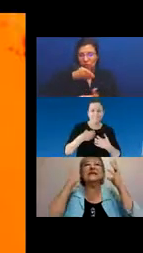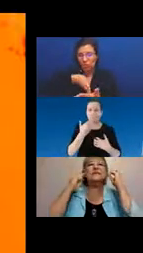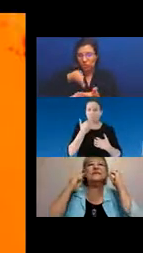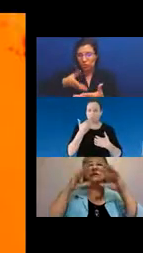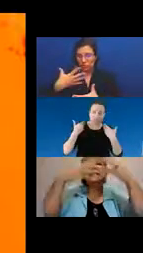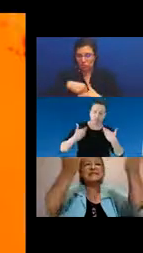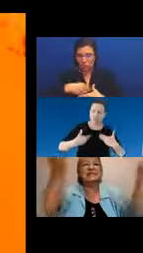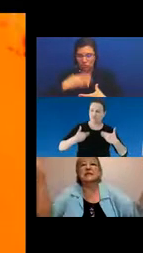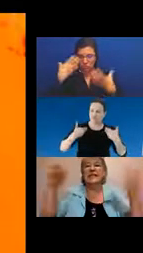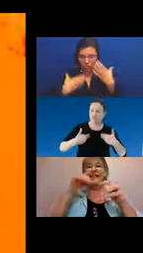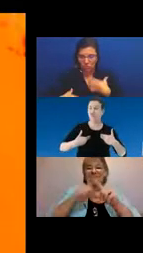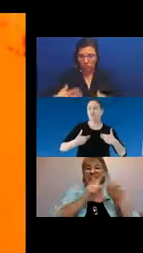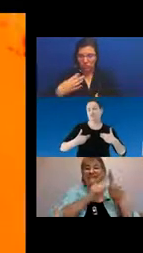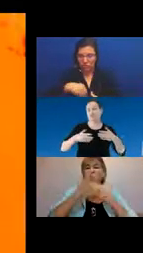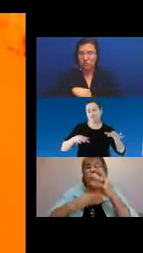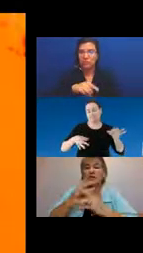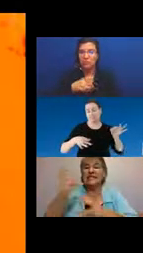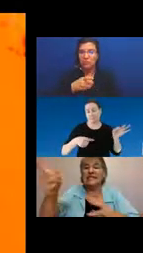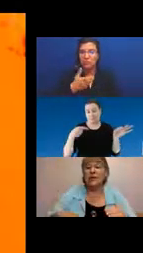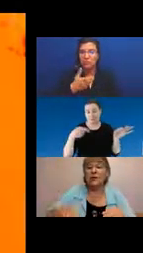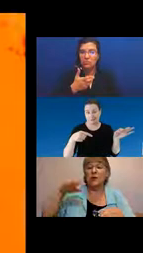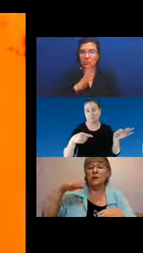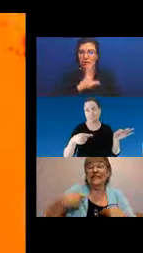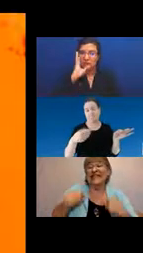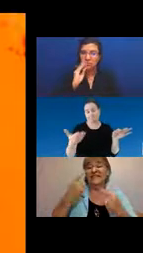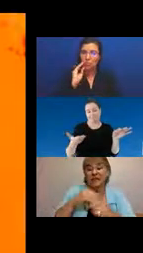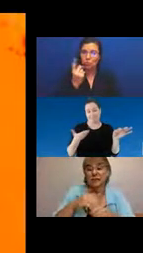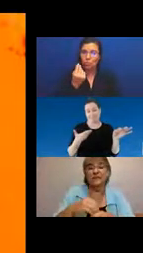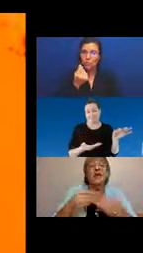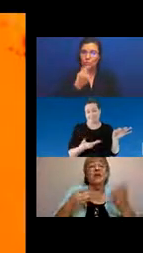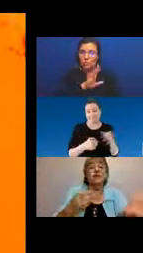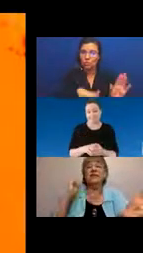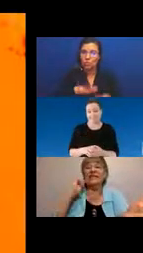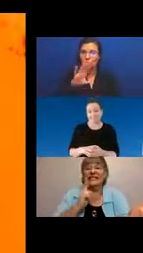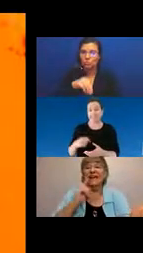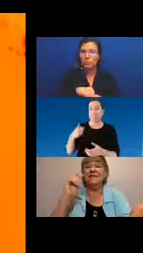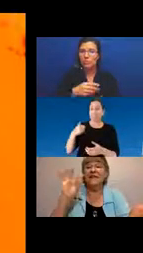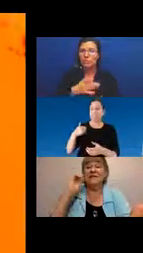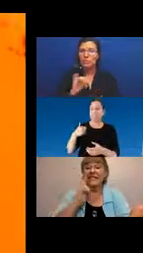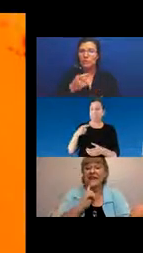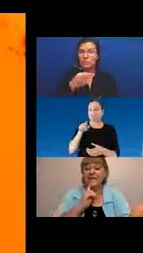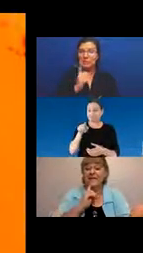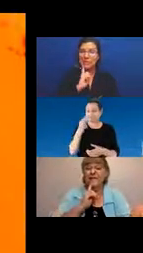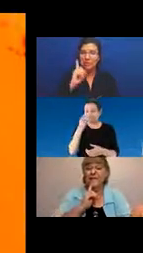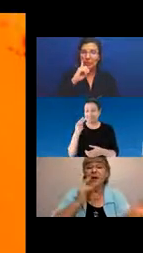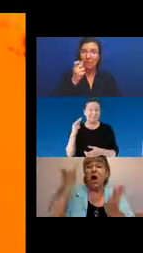different experiences in the different worlds they live in. So here's a deaf of